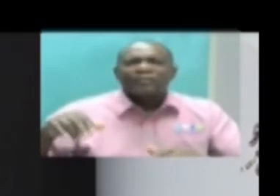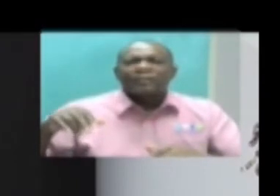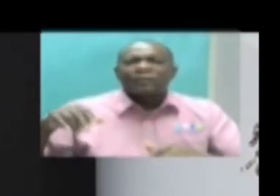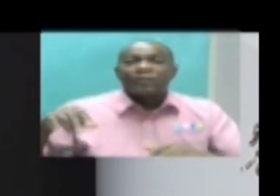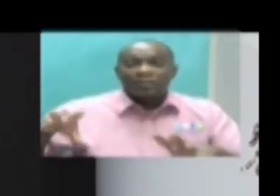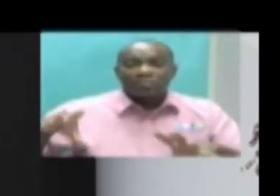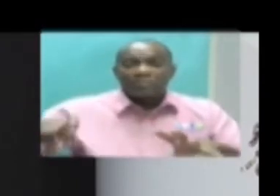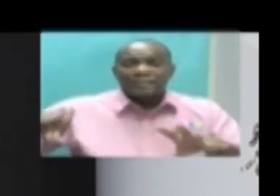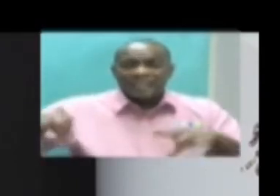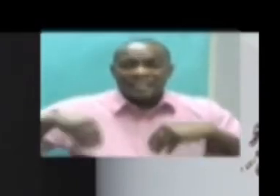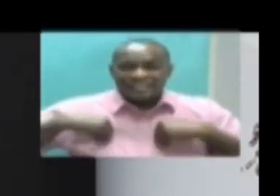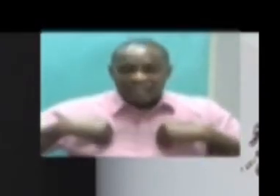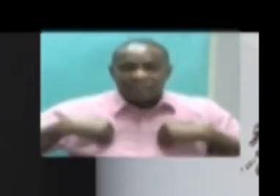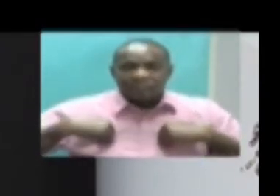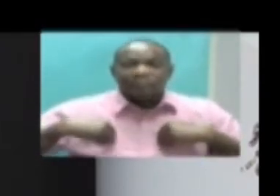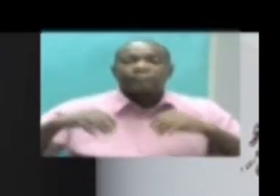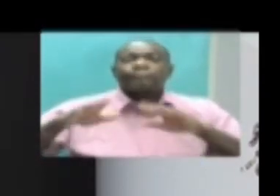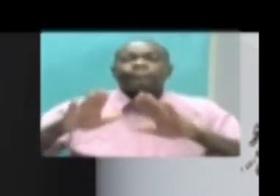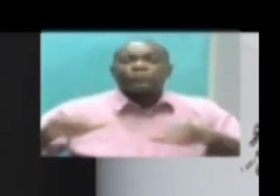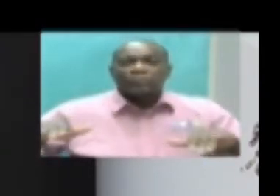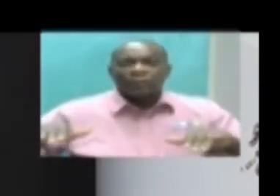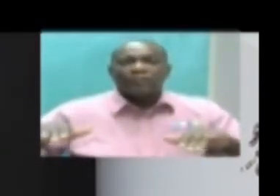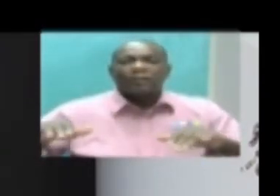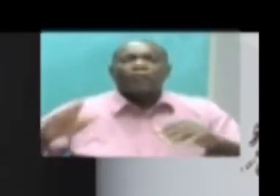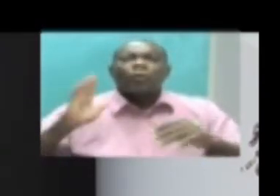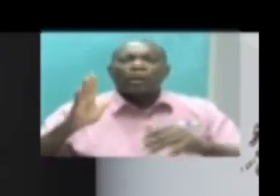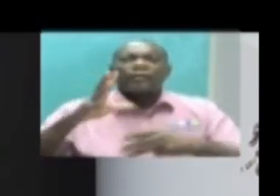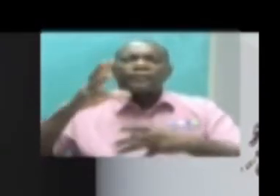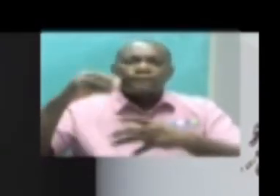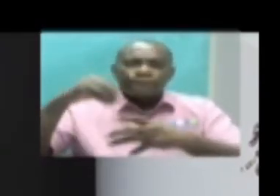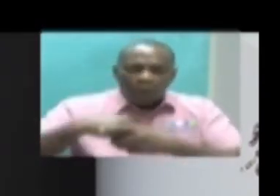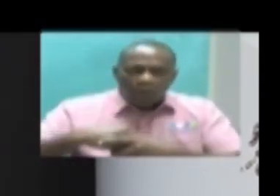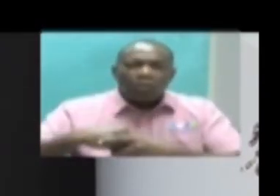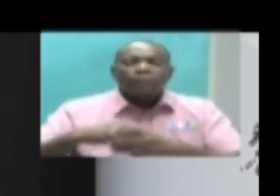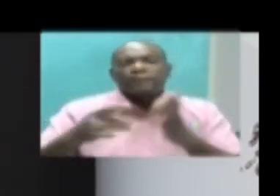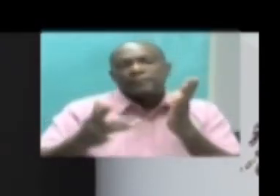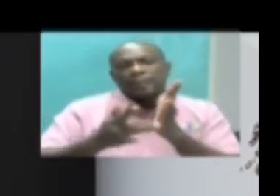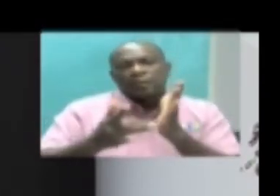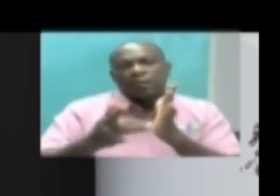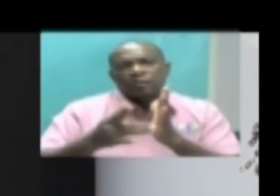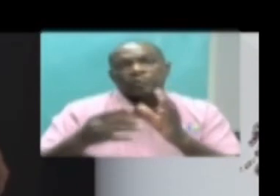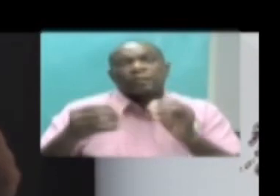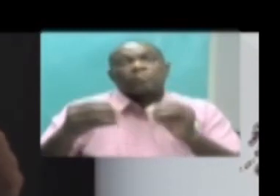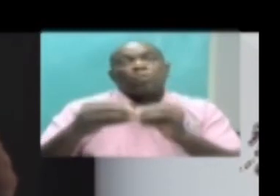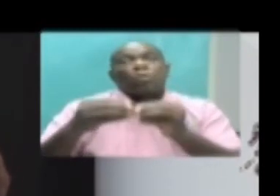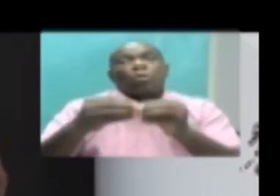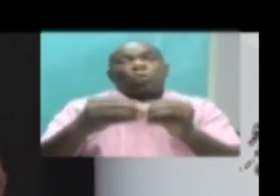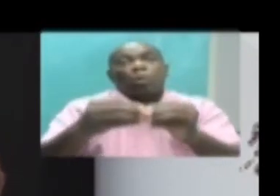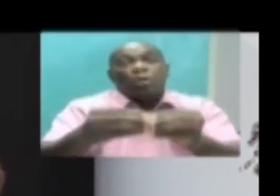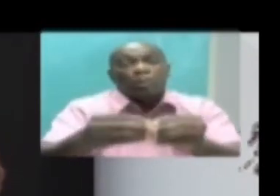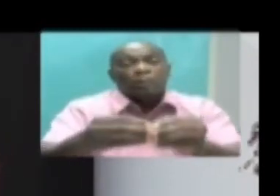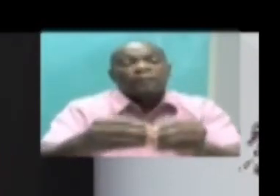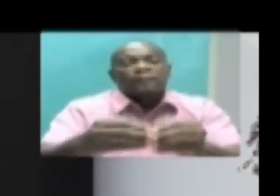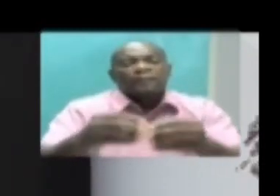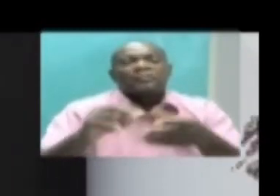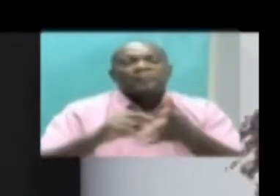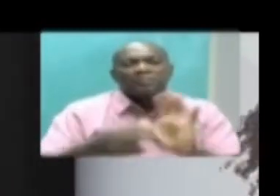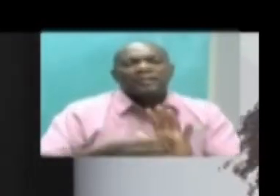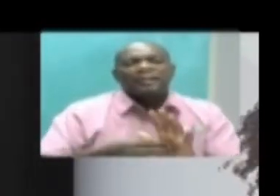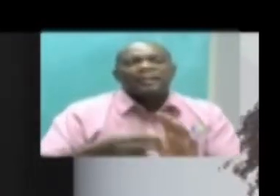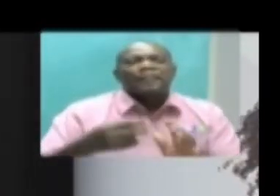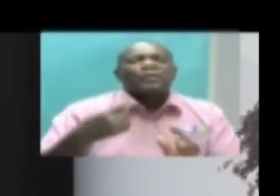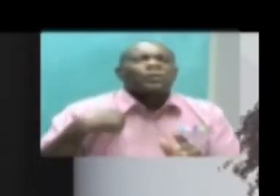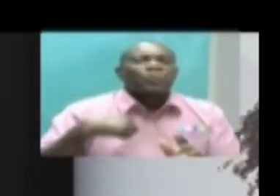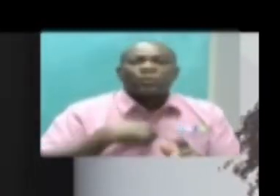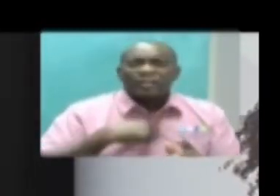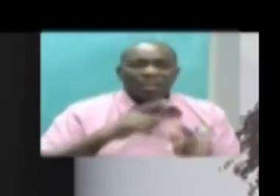parents are running scared when we hear the dangers, and the dangers are very real. And the amount of things we have to do as parents, we run scared. But